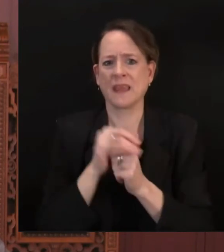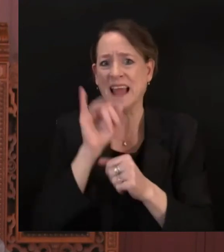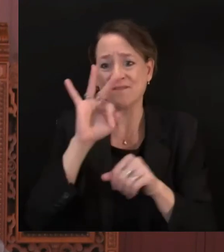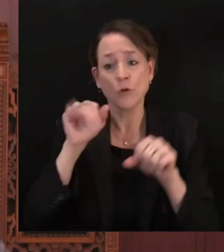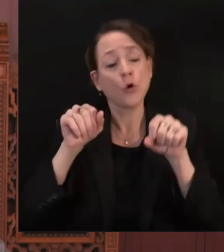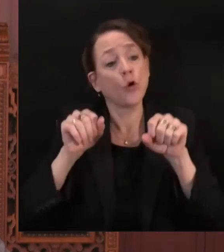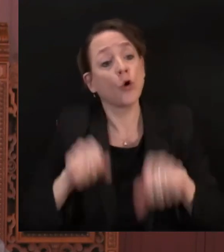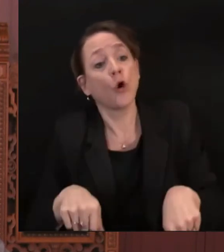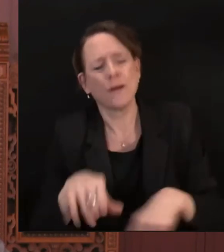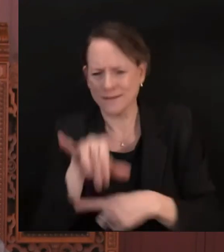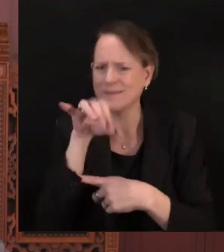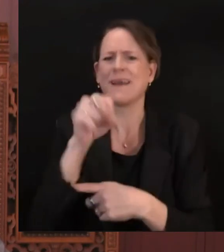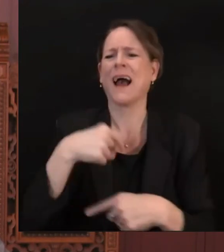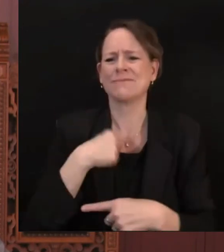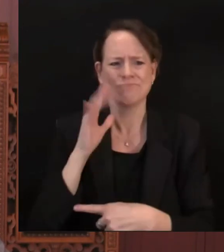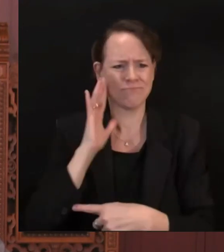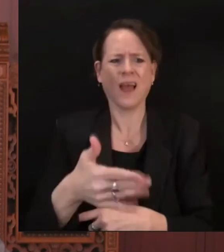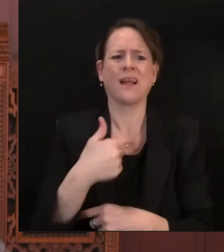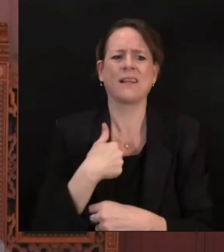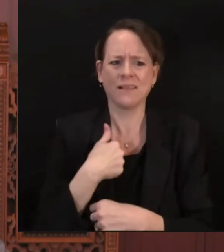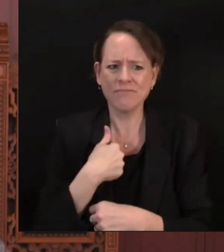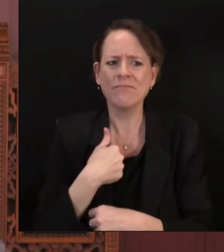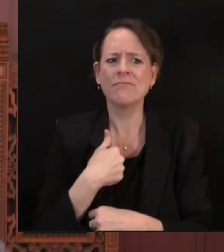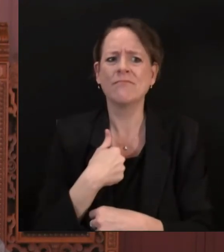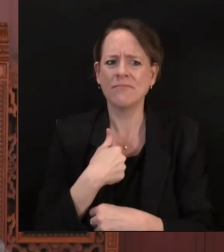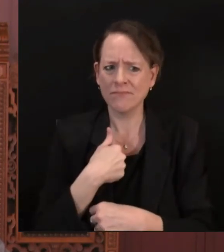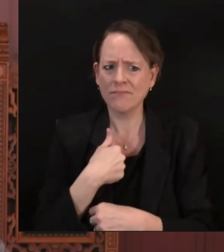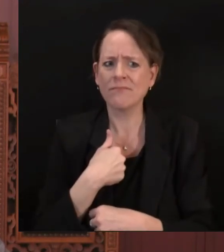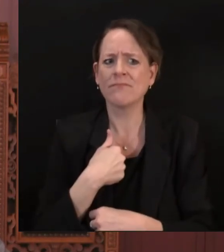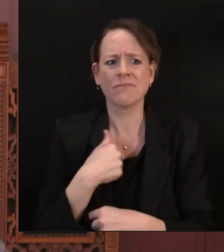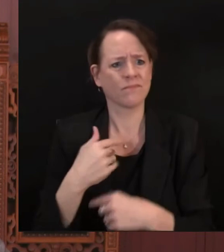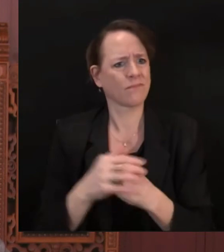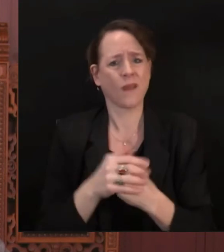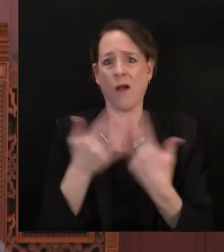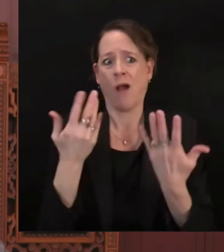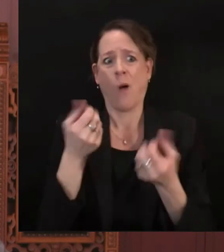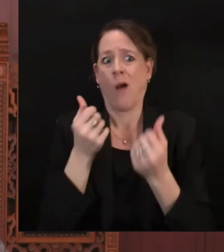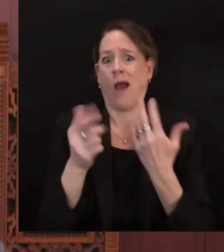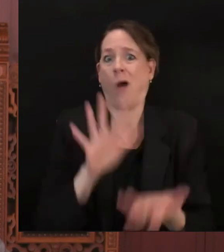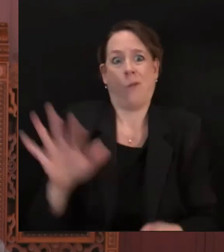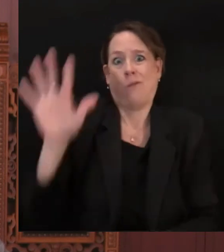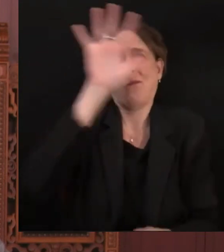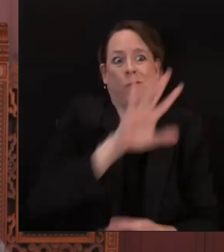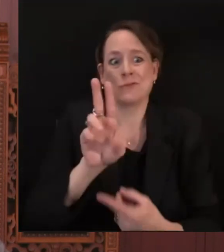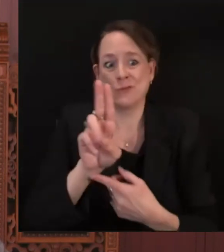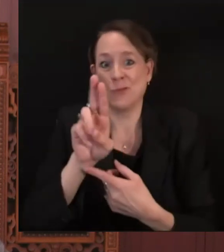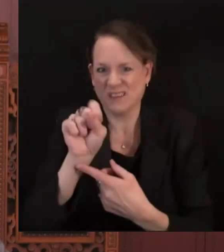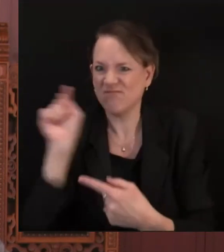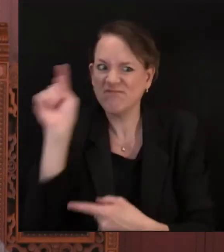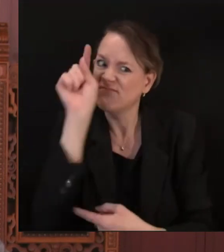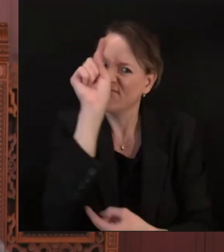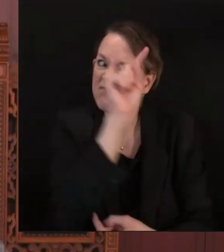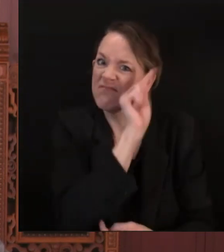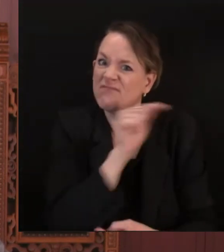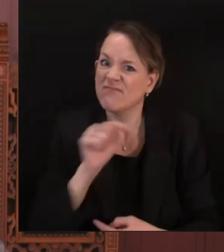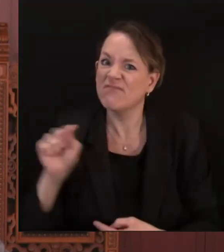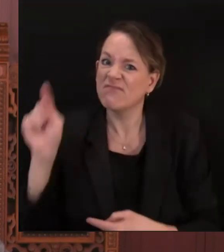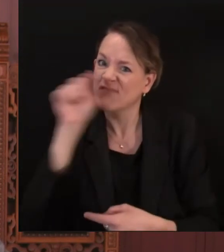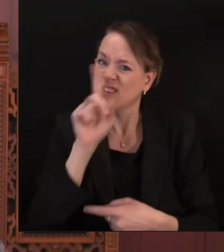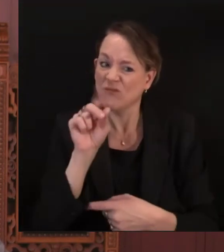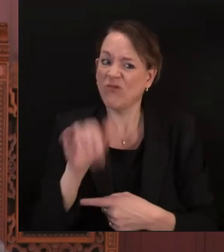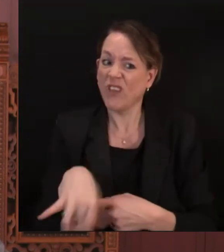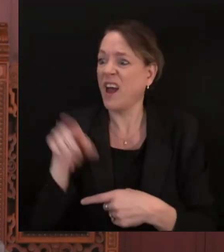about every other state in the nation has done that, and has done that with success. But clearly,